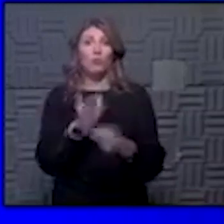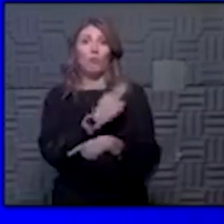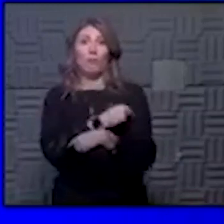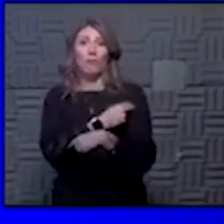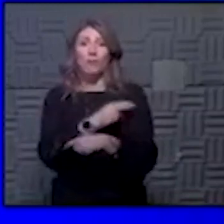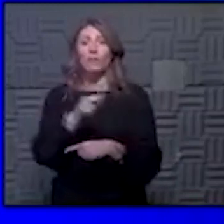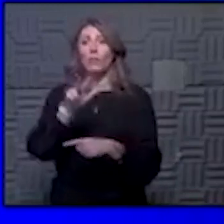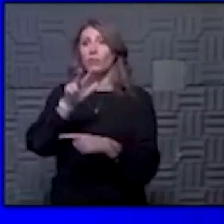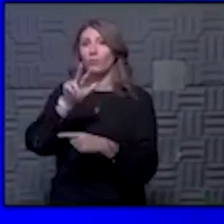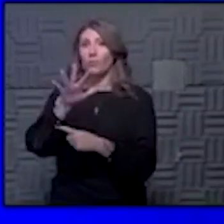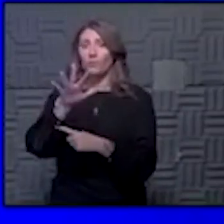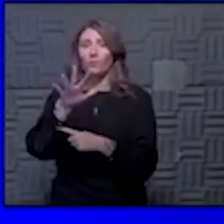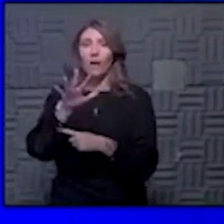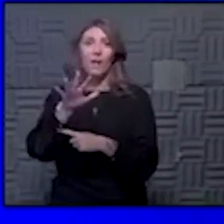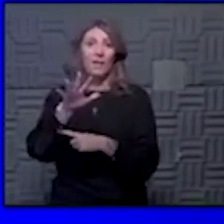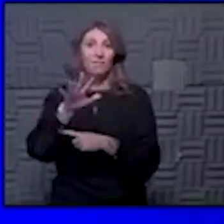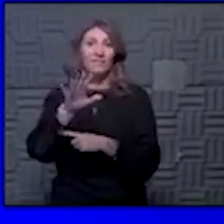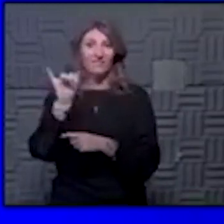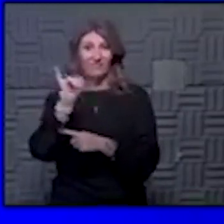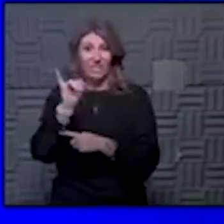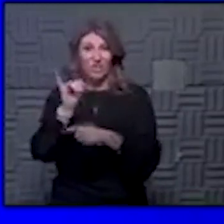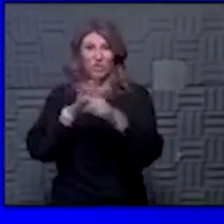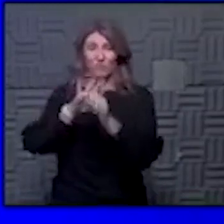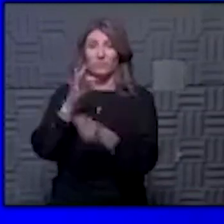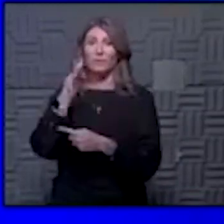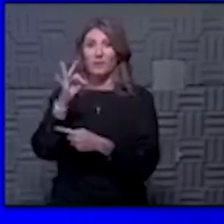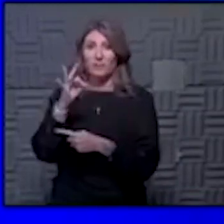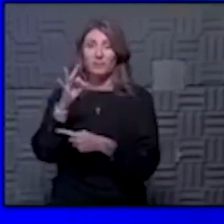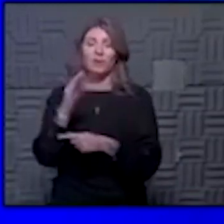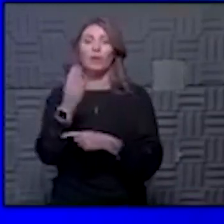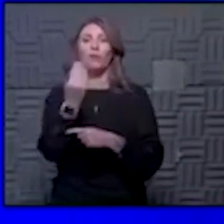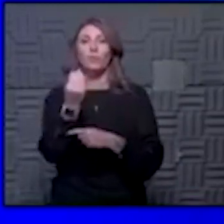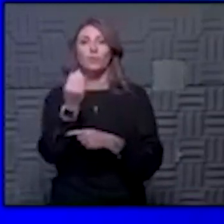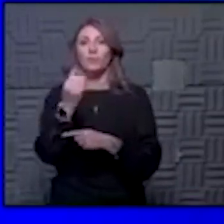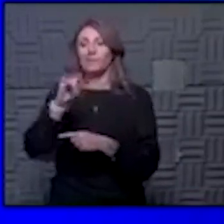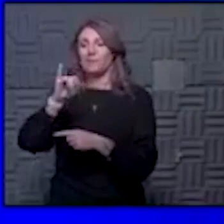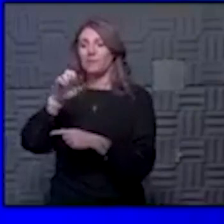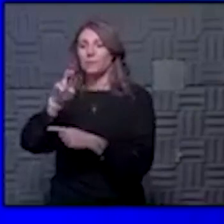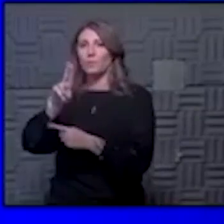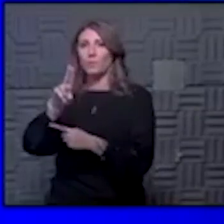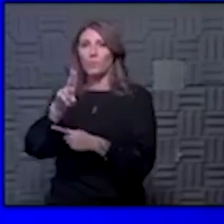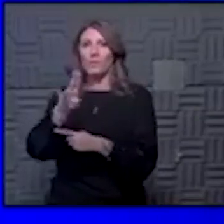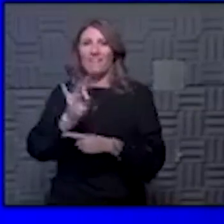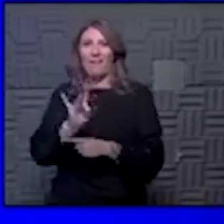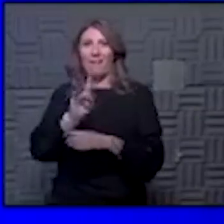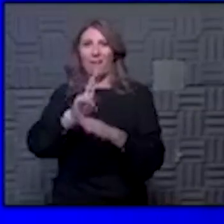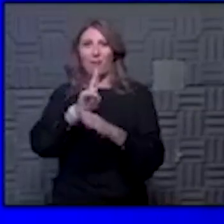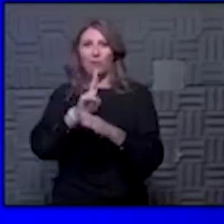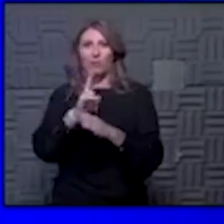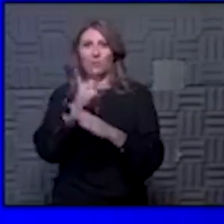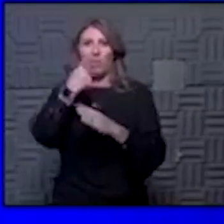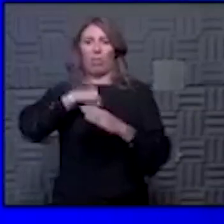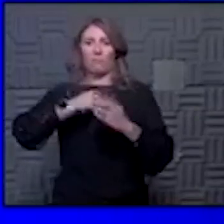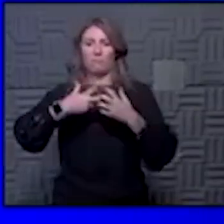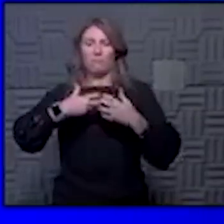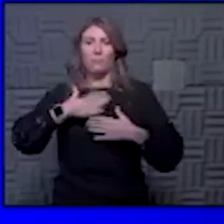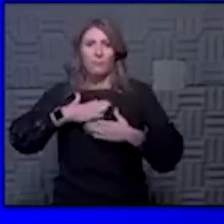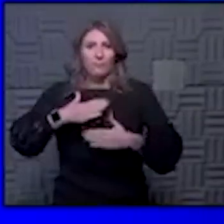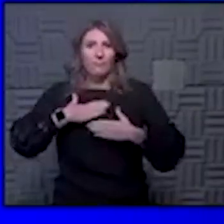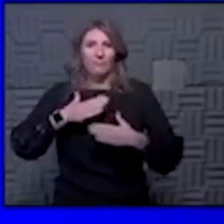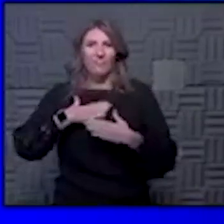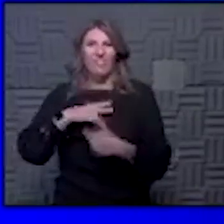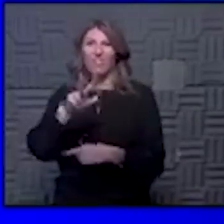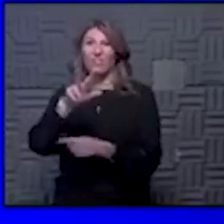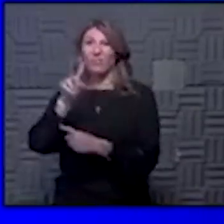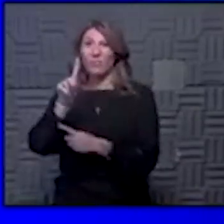35 active infections, 14 in the ICU, and 8 of those on the ventilator. We still have 31 patients in the hospital, though, with 6 of